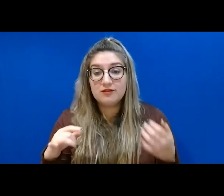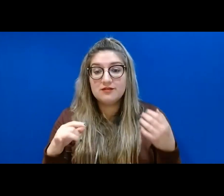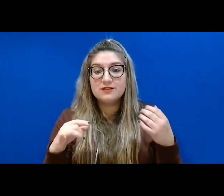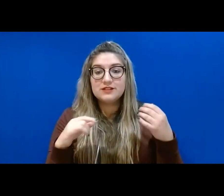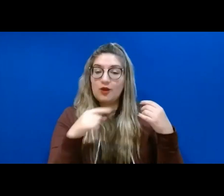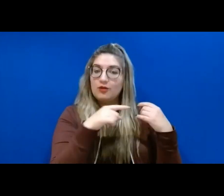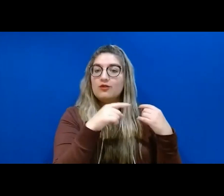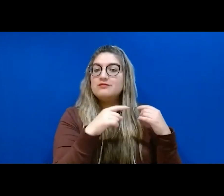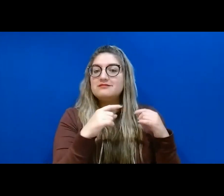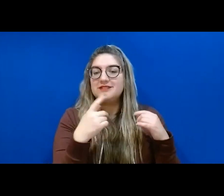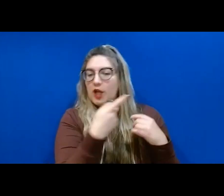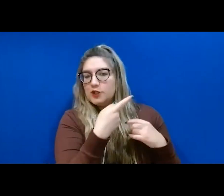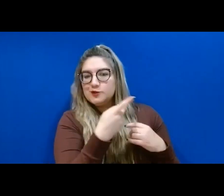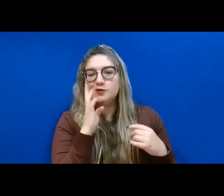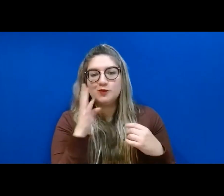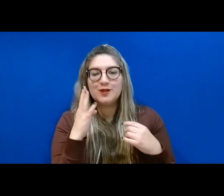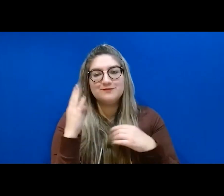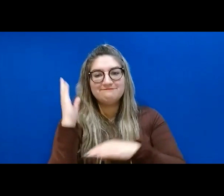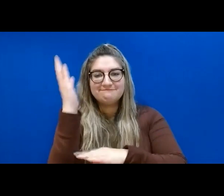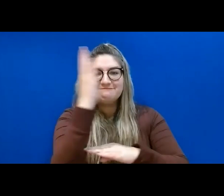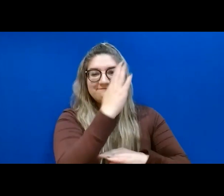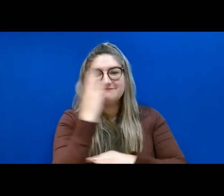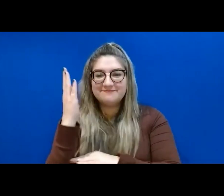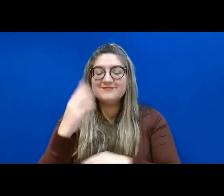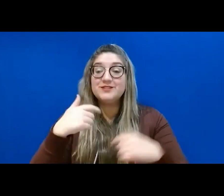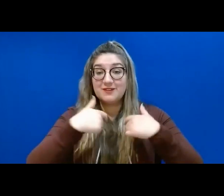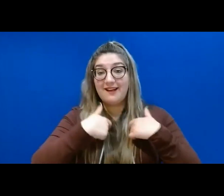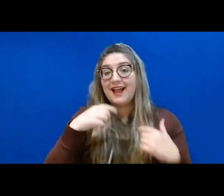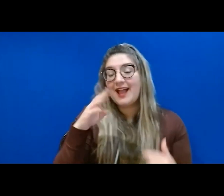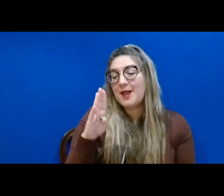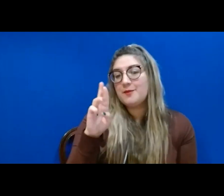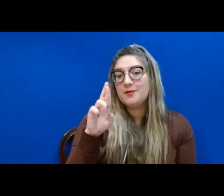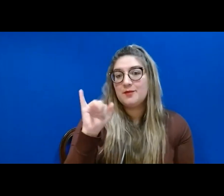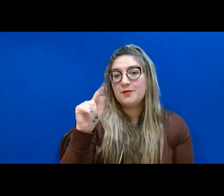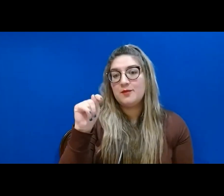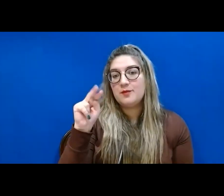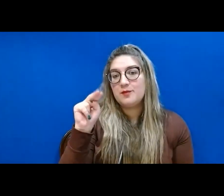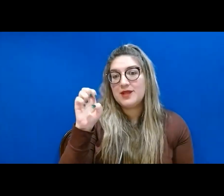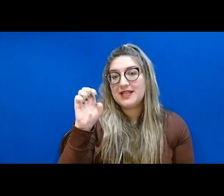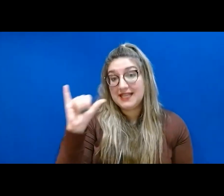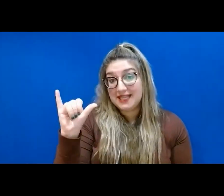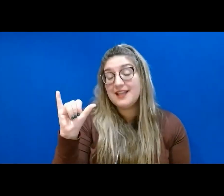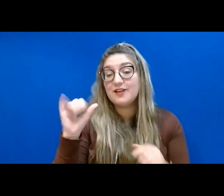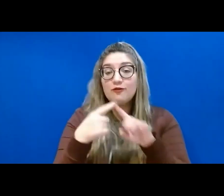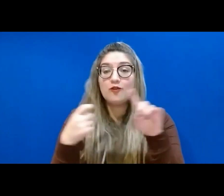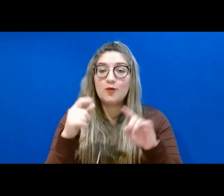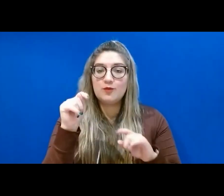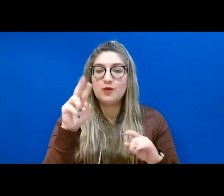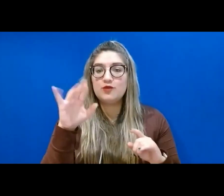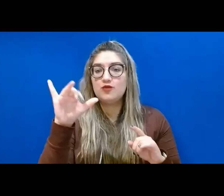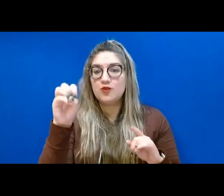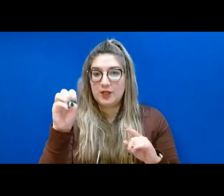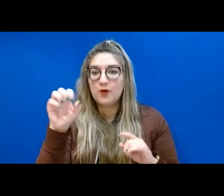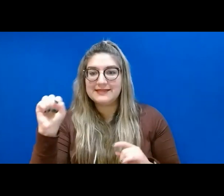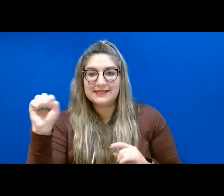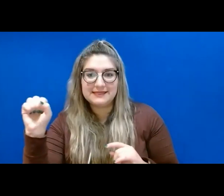well. Hi, everyone. Brittany. I'm Brittany Waters from Trio SSS. So first of all, I'm gonna present, and then